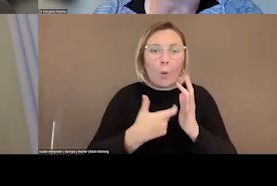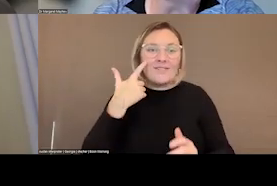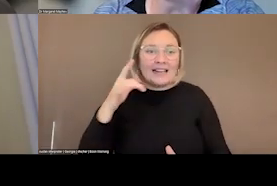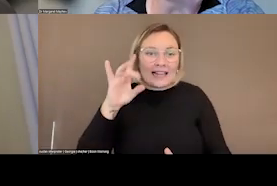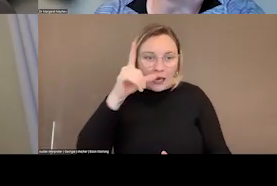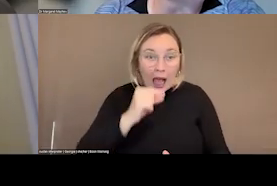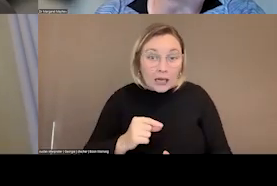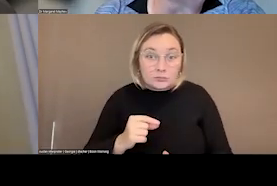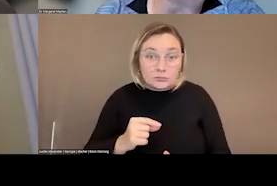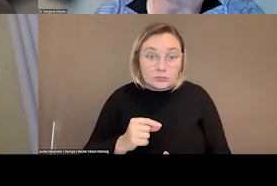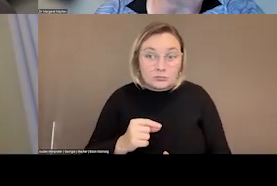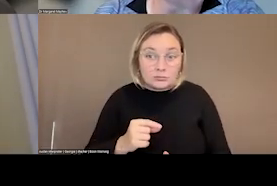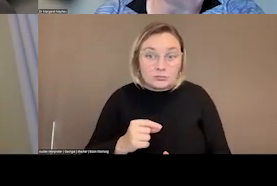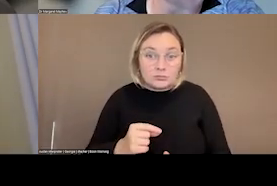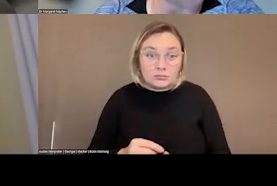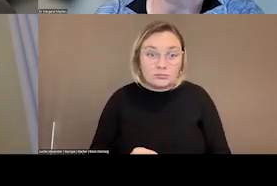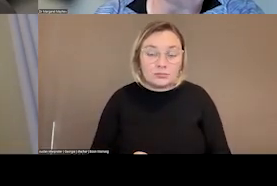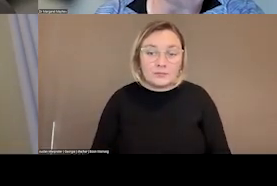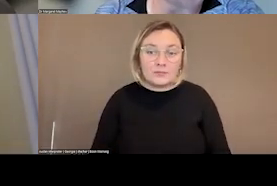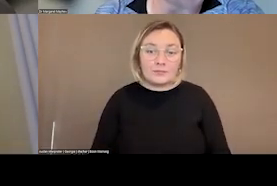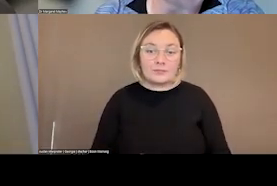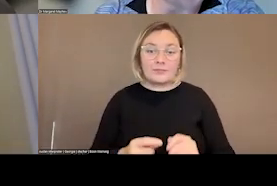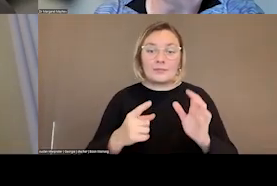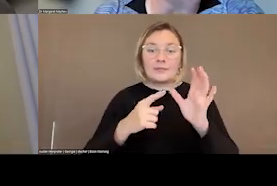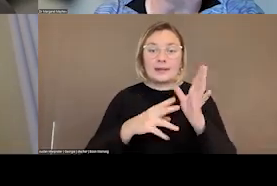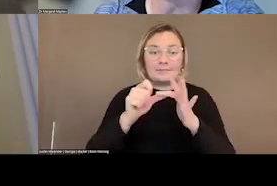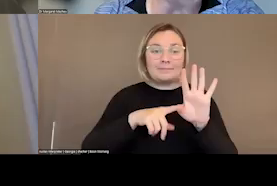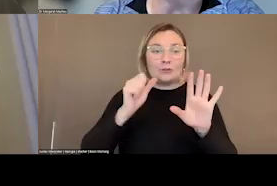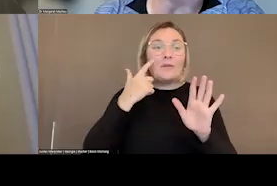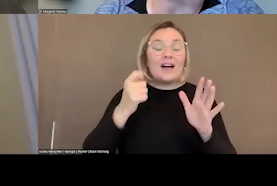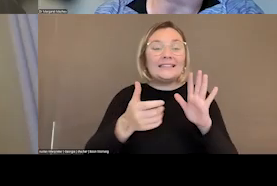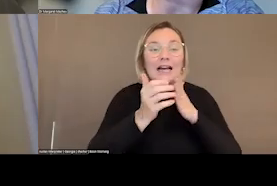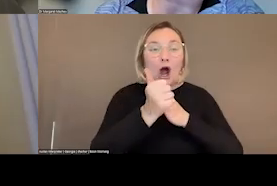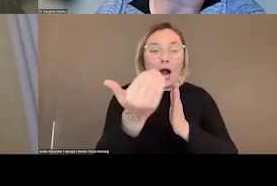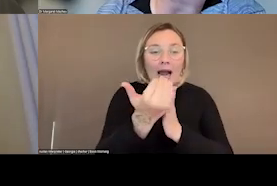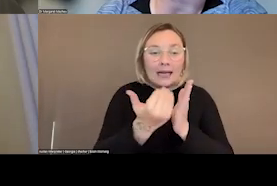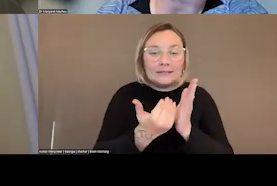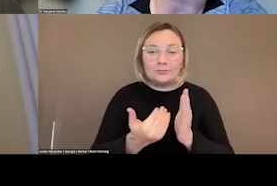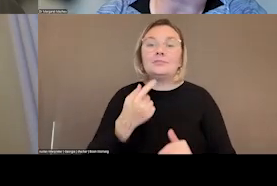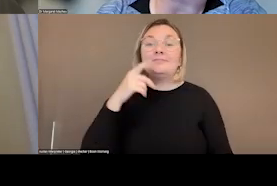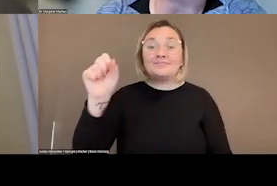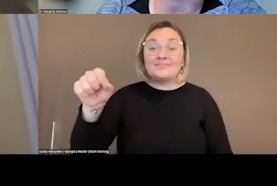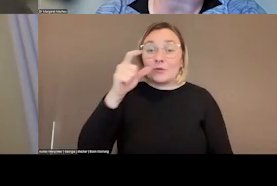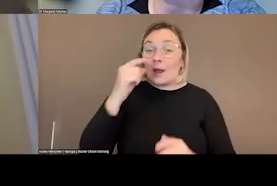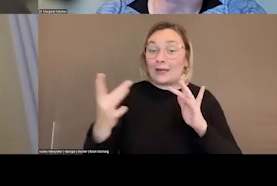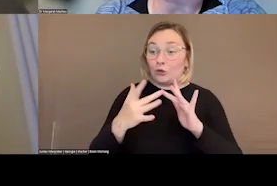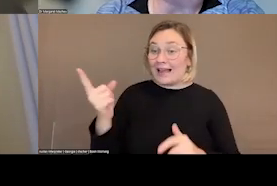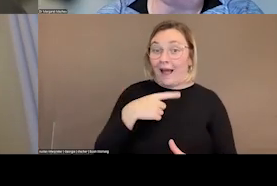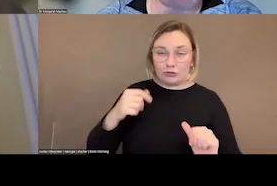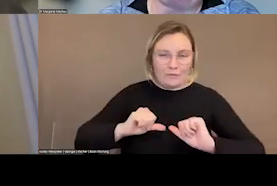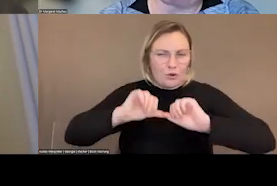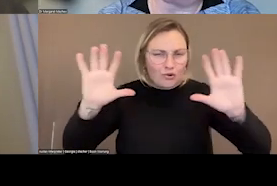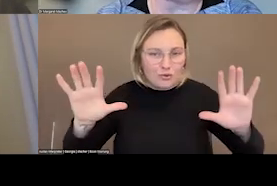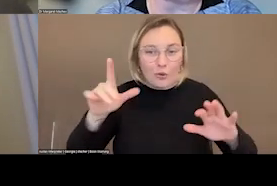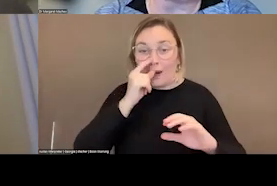Yeah, to find the guidelines. Yes, how would I Uh, do that? you can contact us, of course, or you can